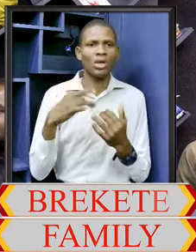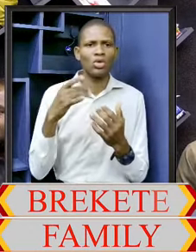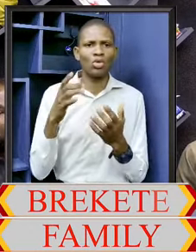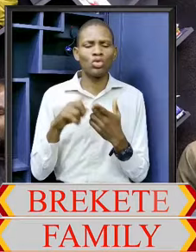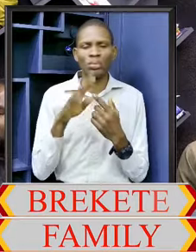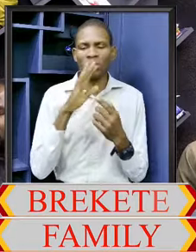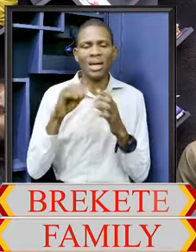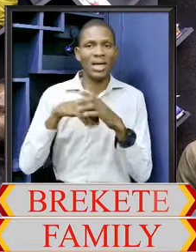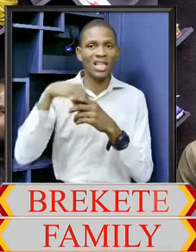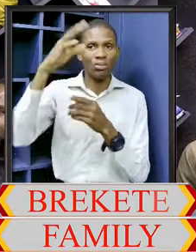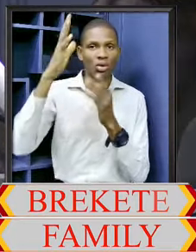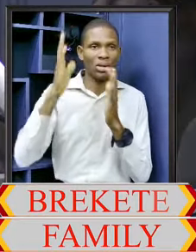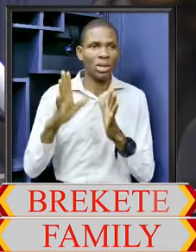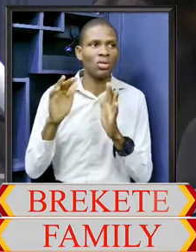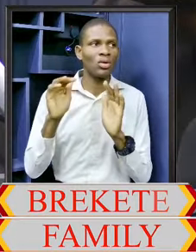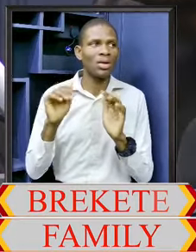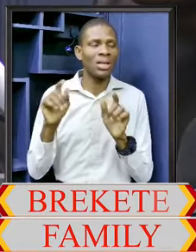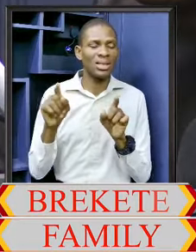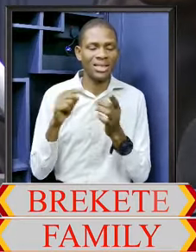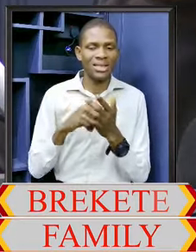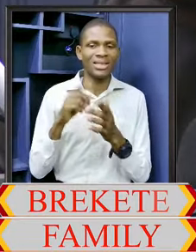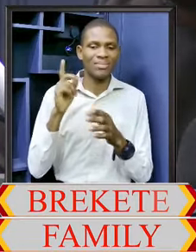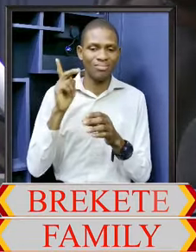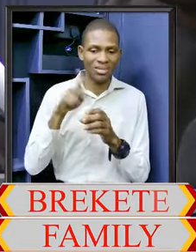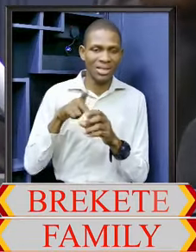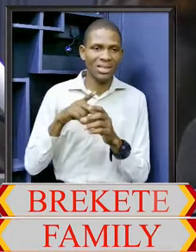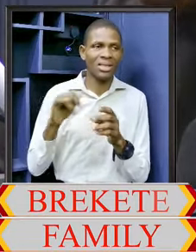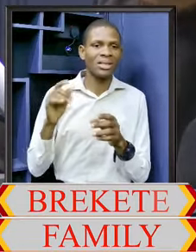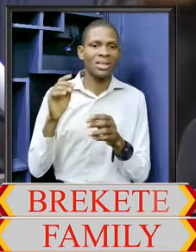an exporter, you fit now where be planting